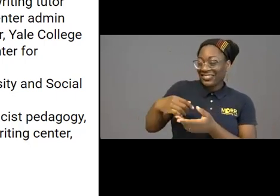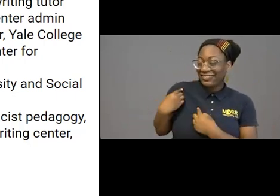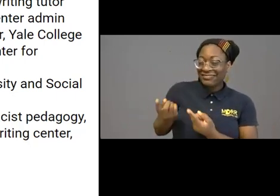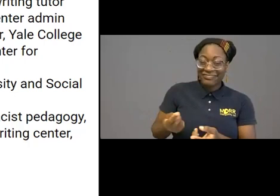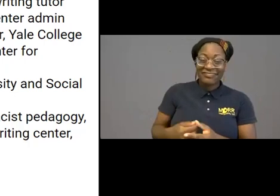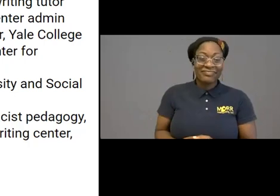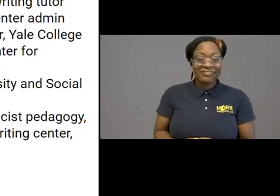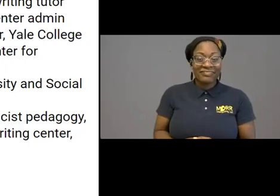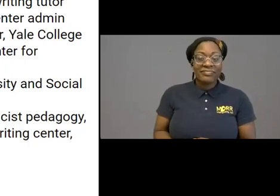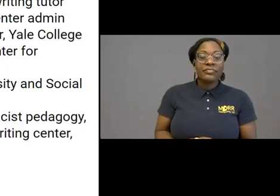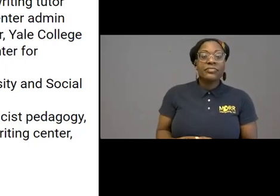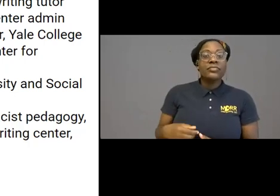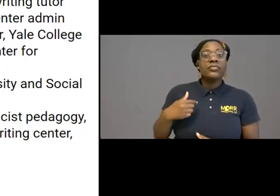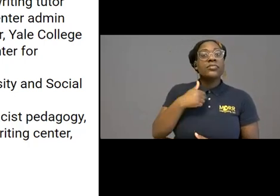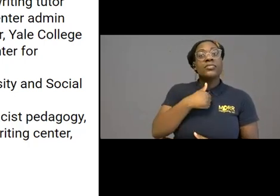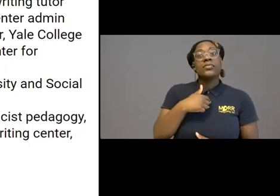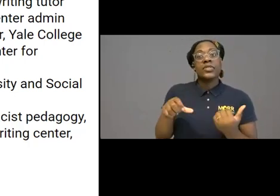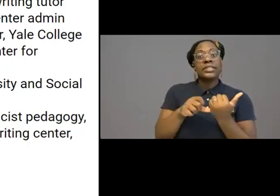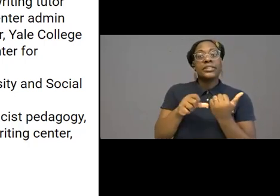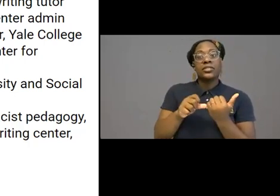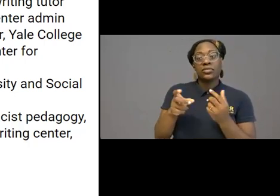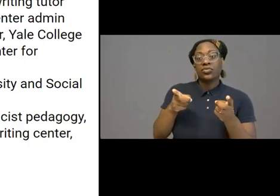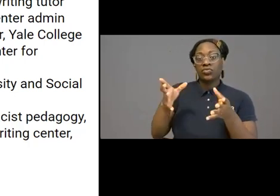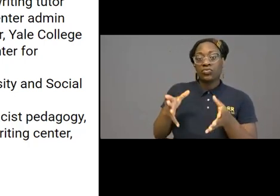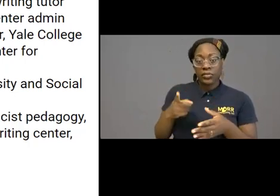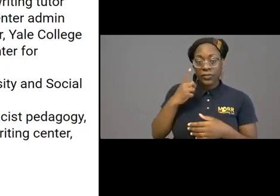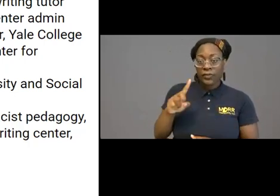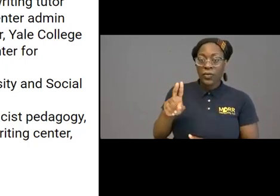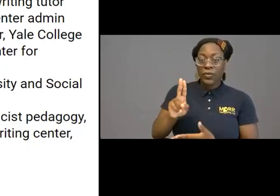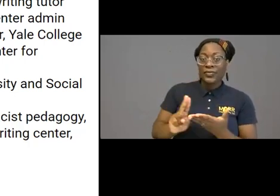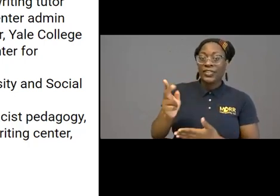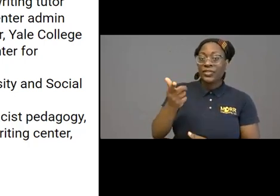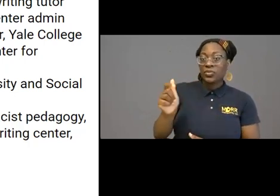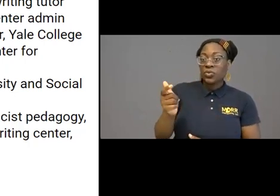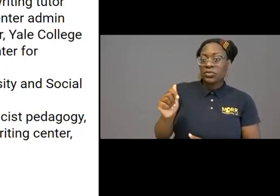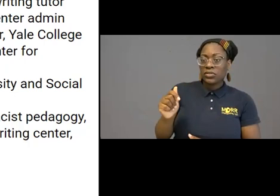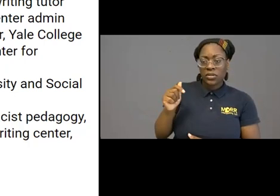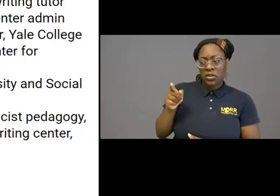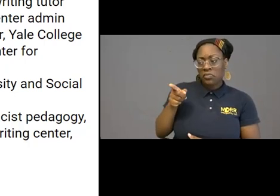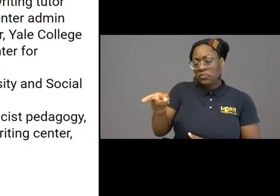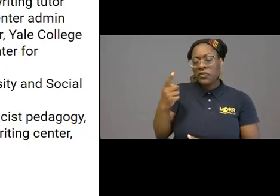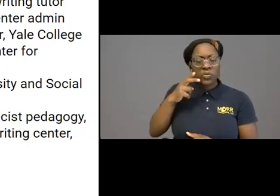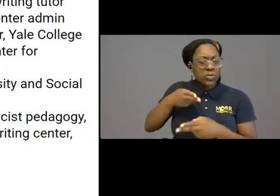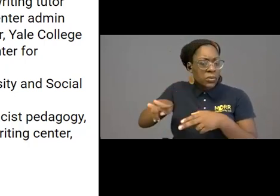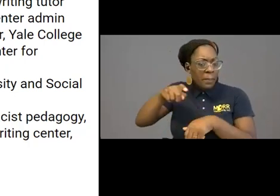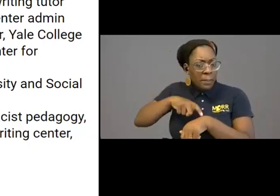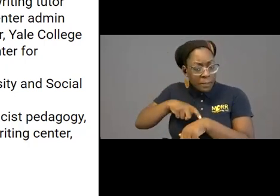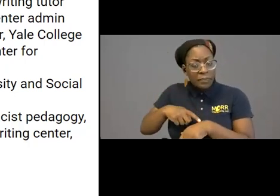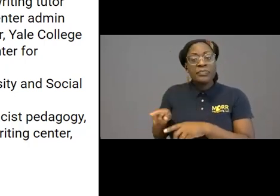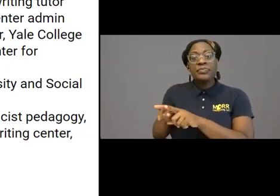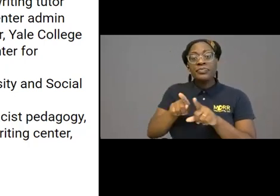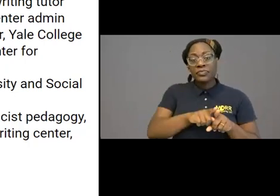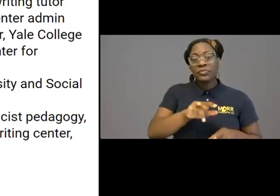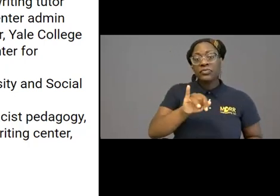as assistant director of the writing center for a bit. I was also an assistant director at the Iowa State Writing and Media